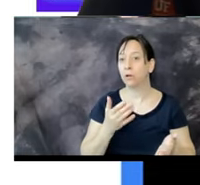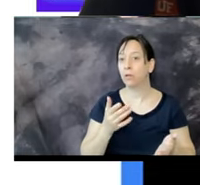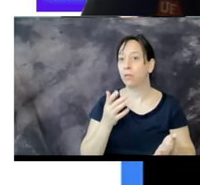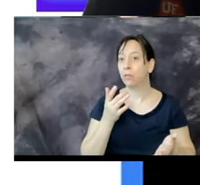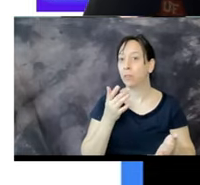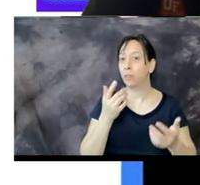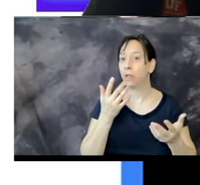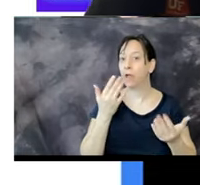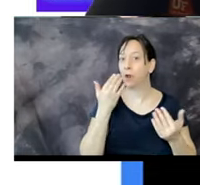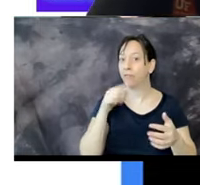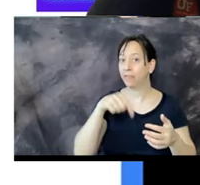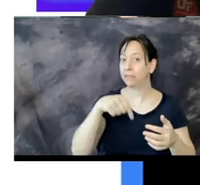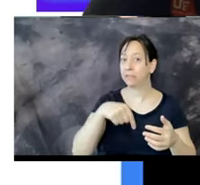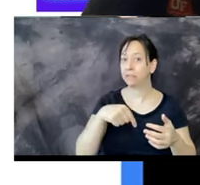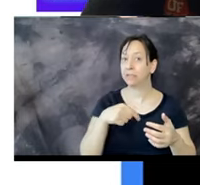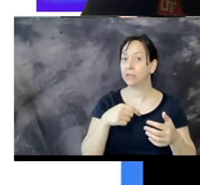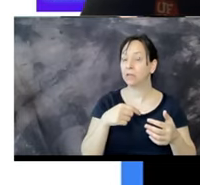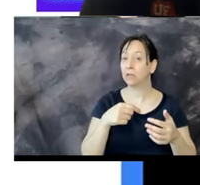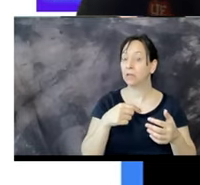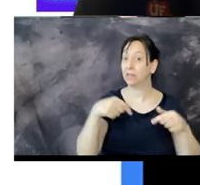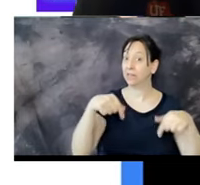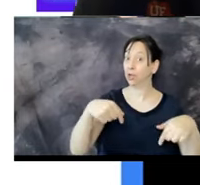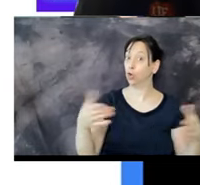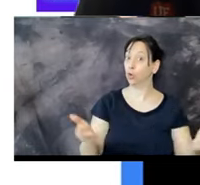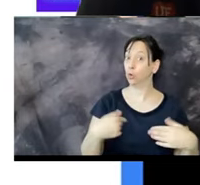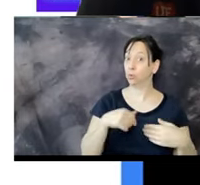we address. But it's definitely an important one.